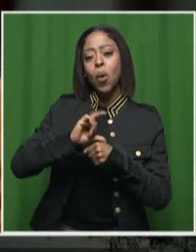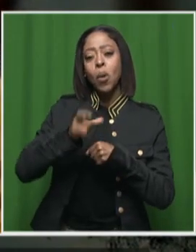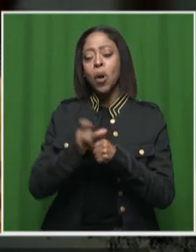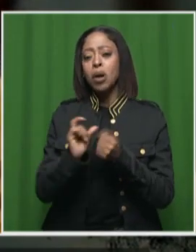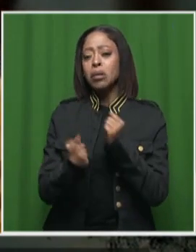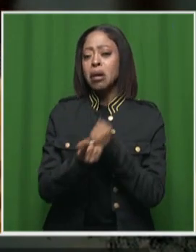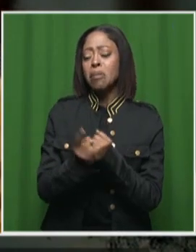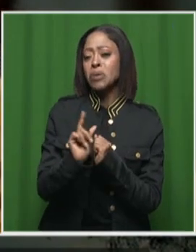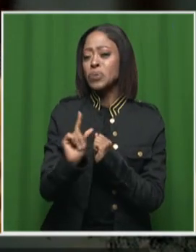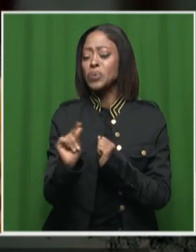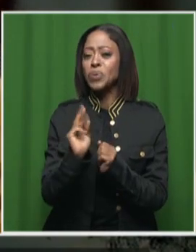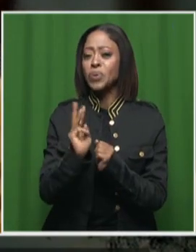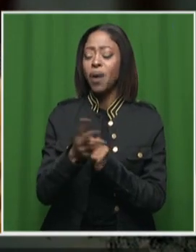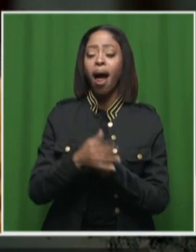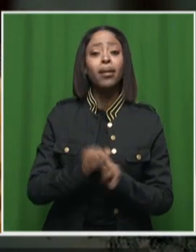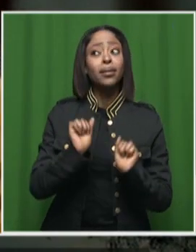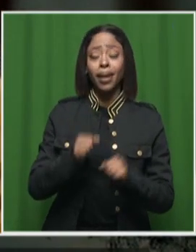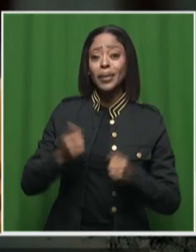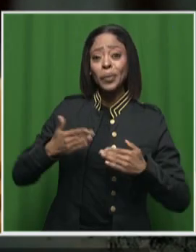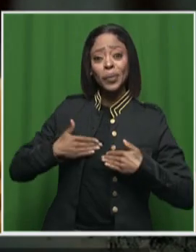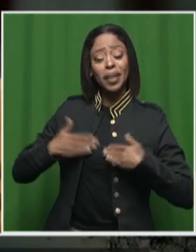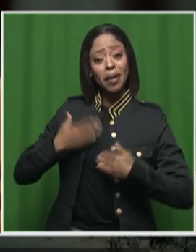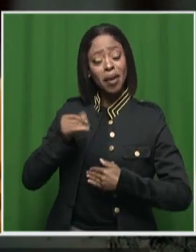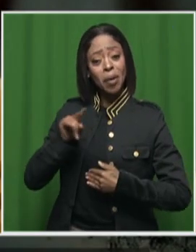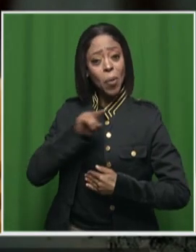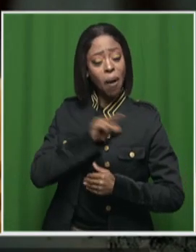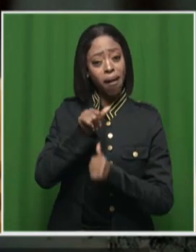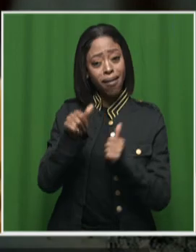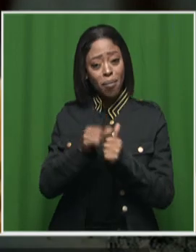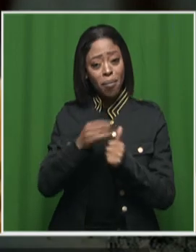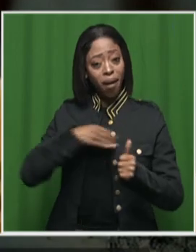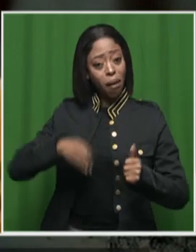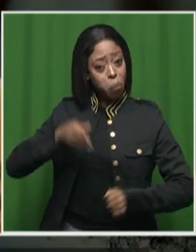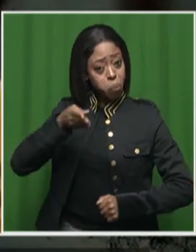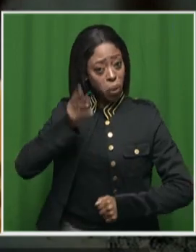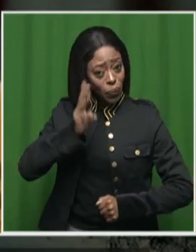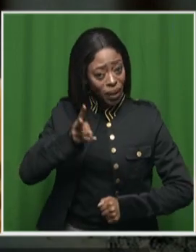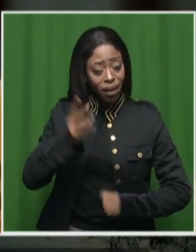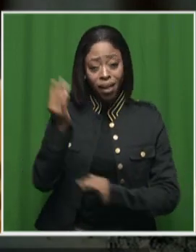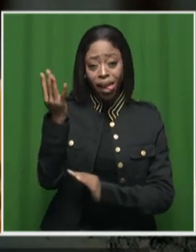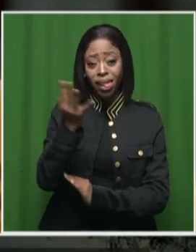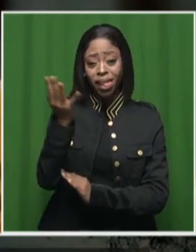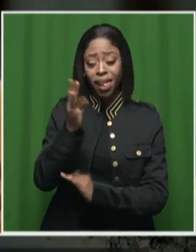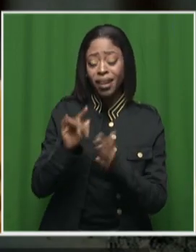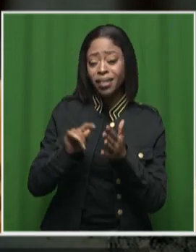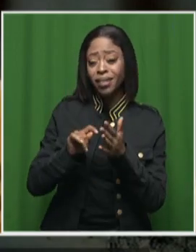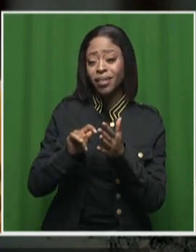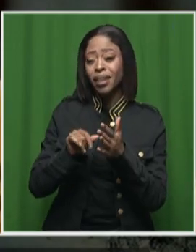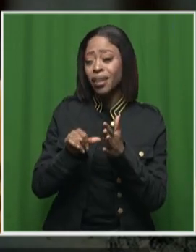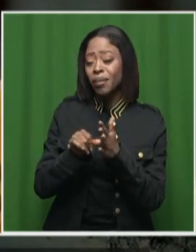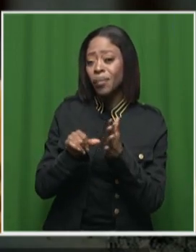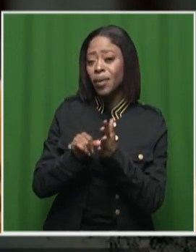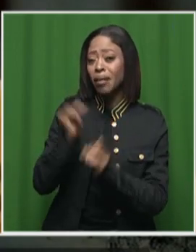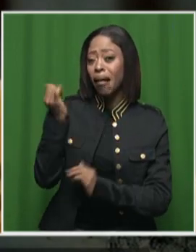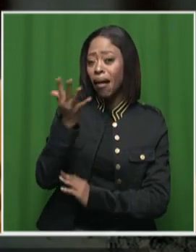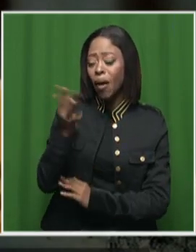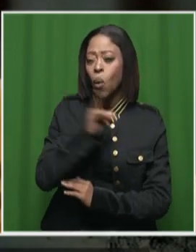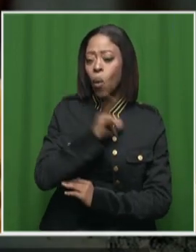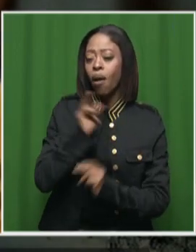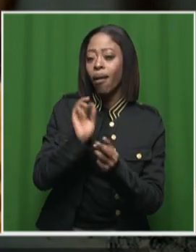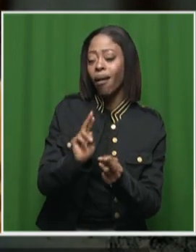to have you here with us. And the Deputy President, as we mentioned, is going to be giving the keynote address. It'll be tomorrow, reflecting on